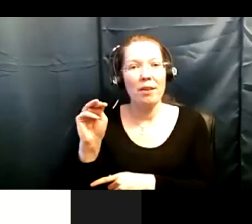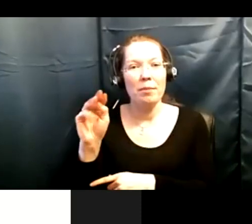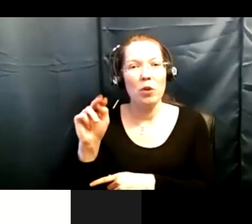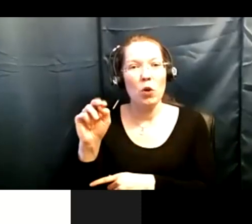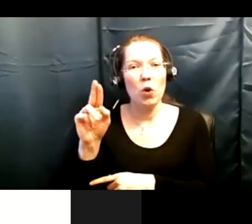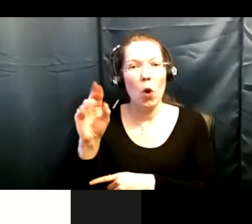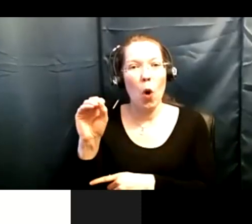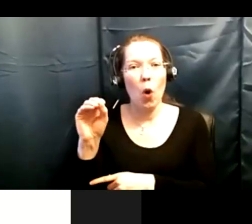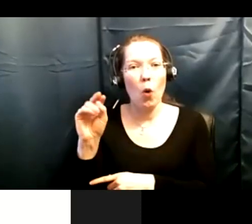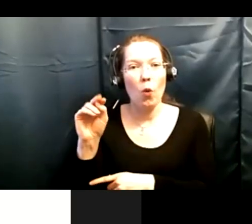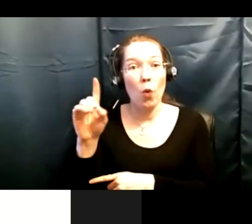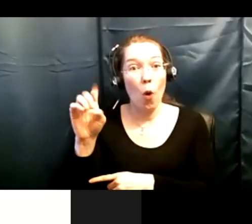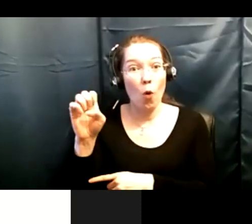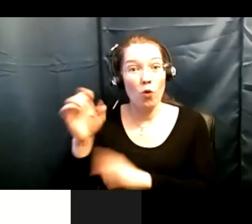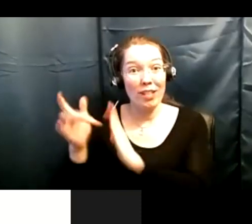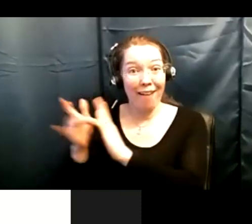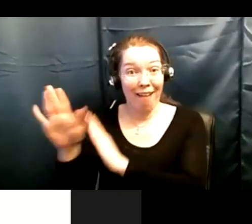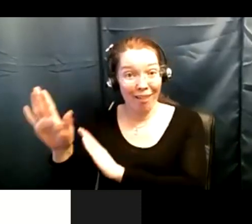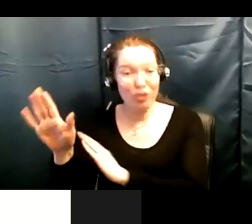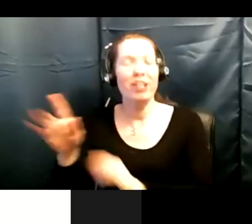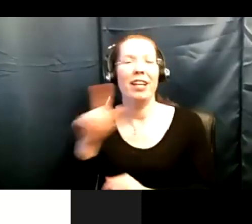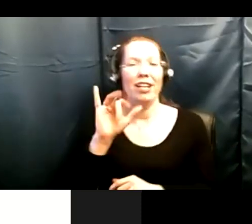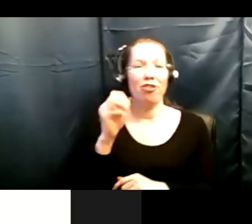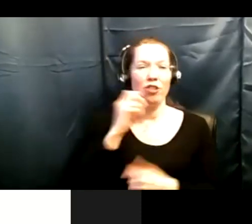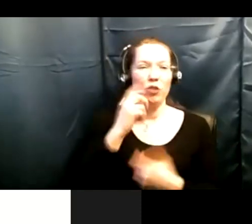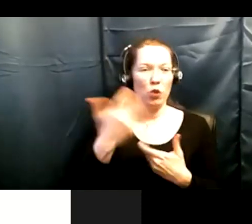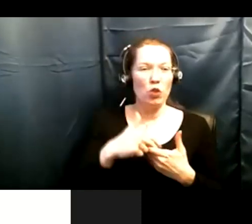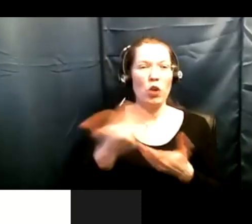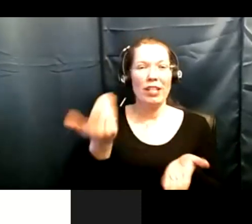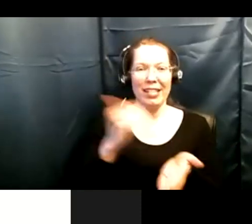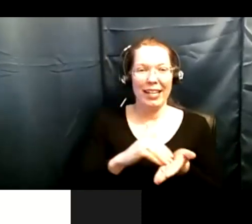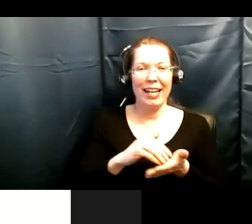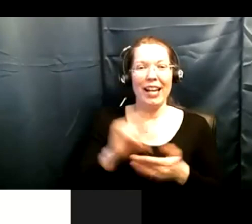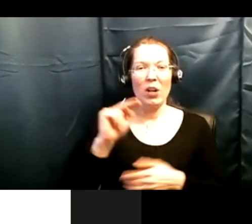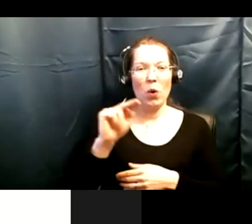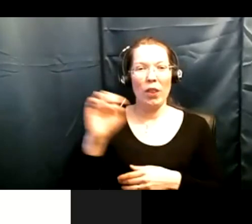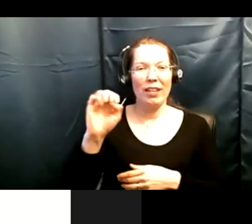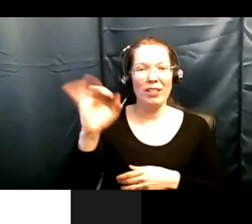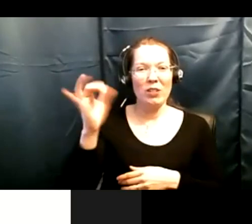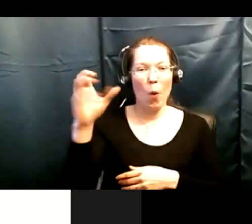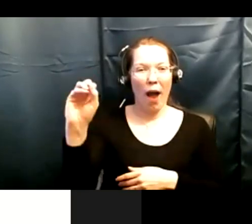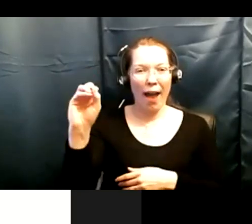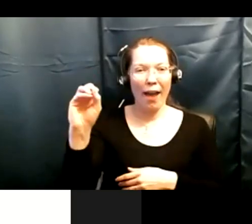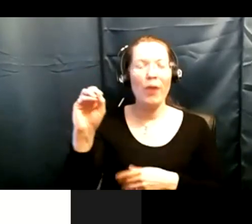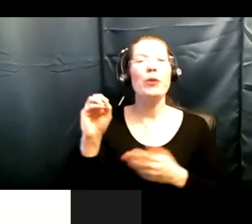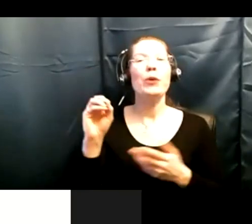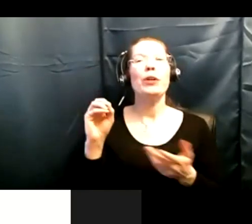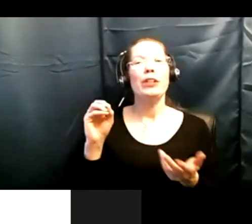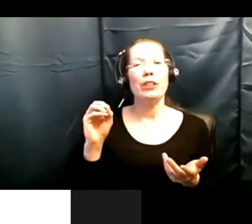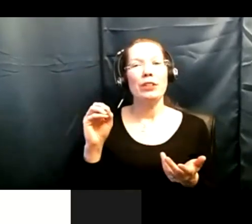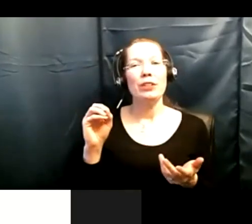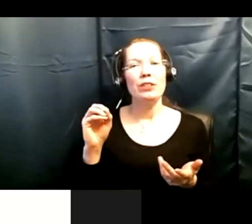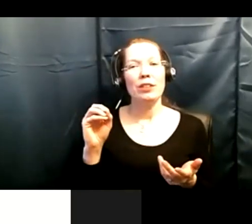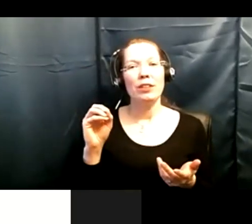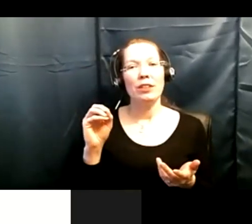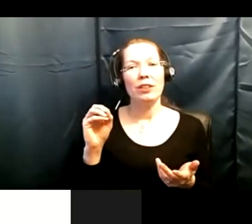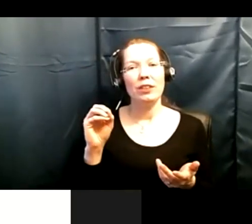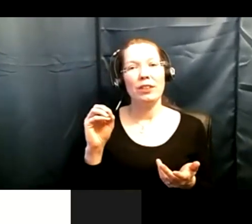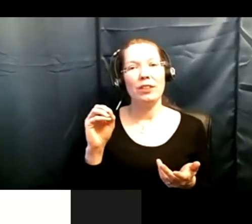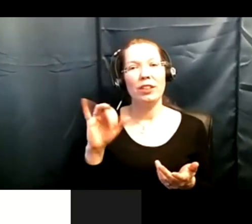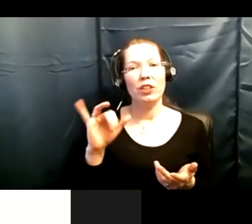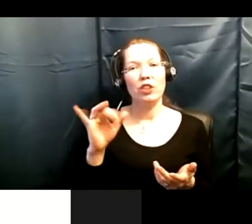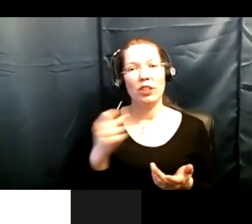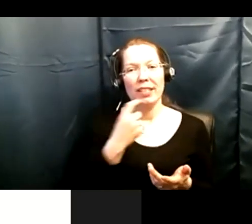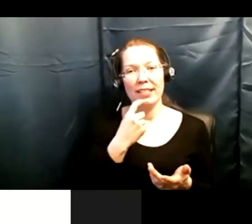keep you up to date. Chris will join us here again in Northeast Ohio. So I want to